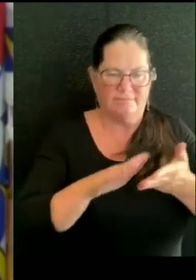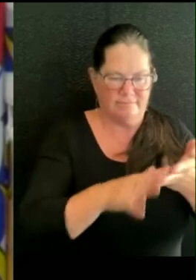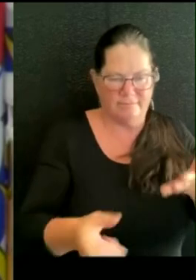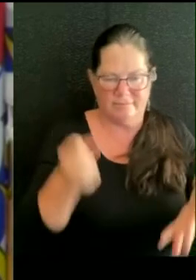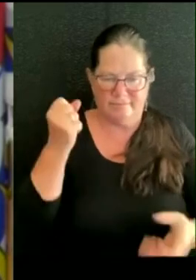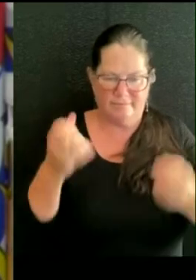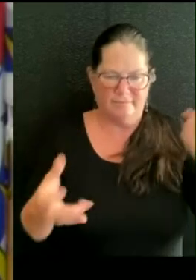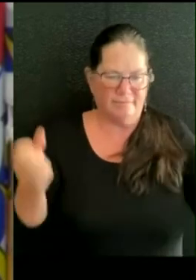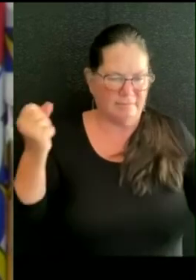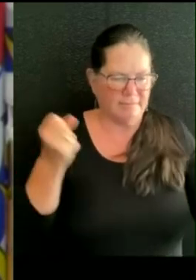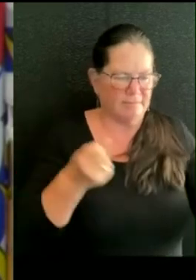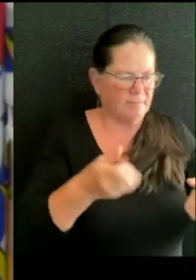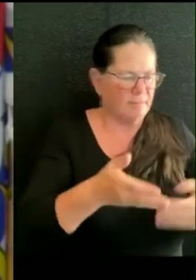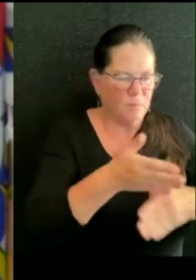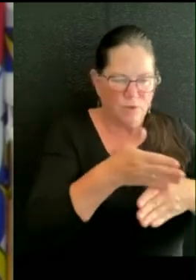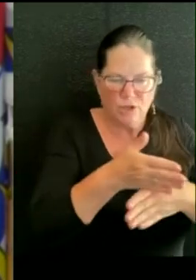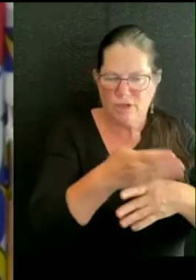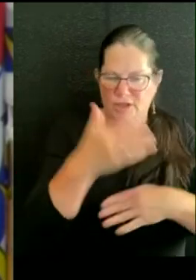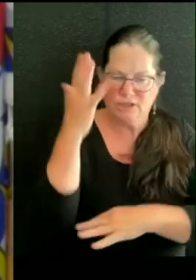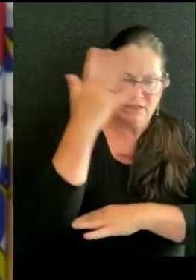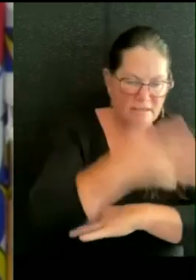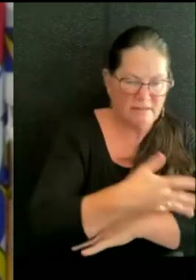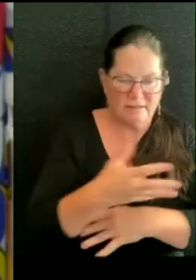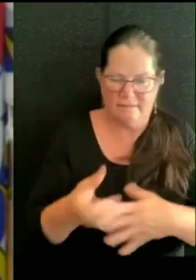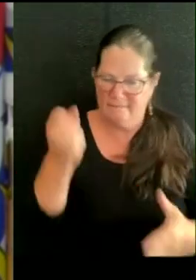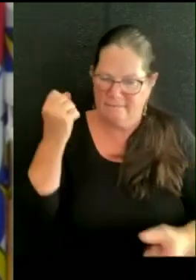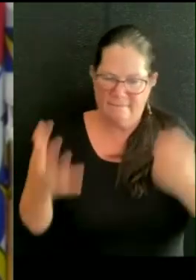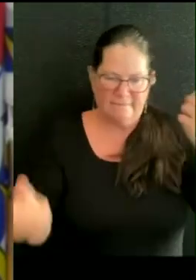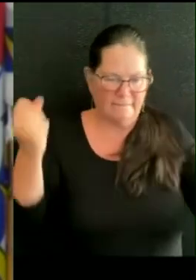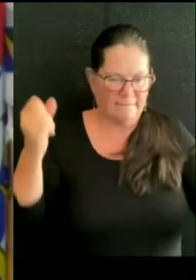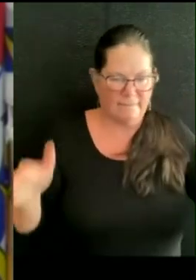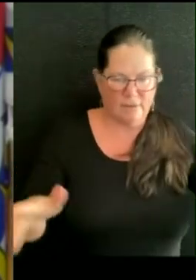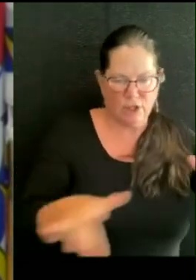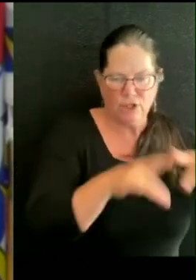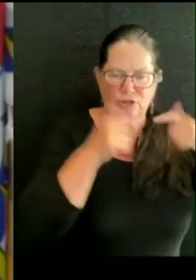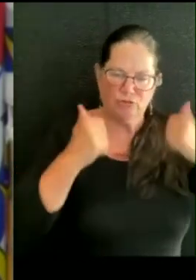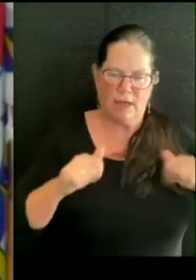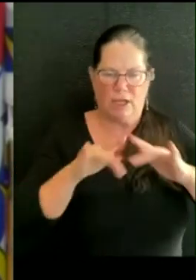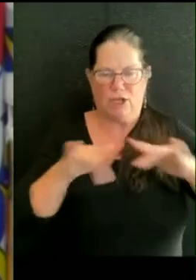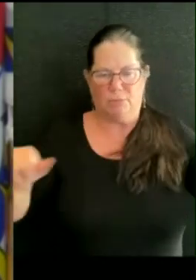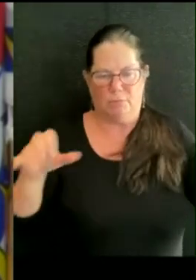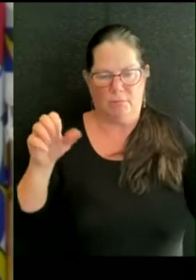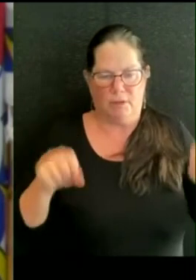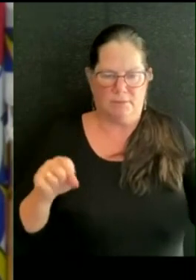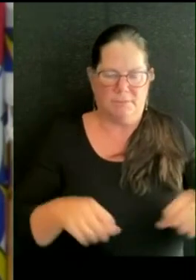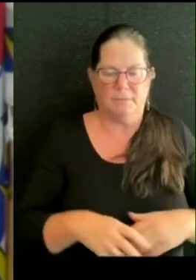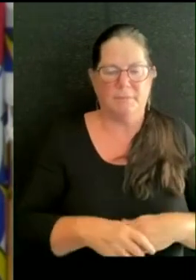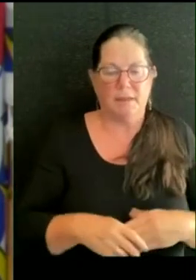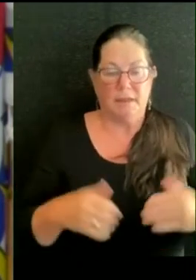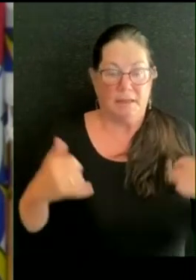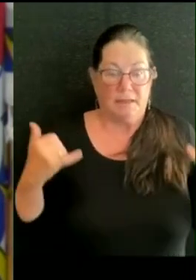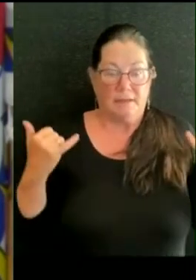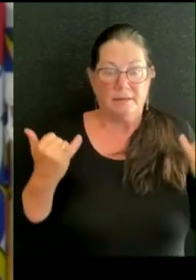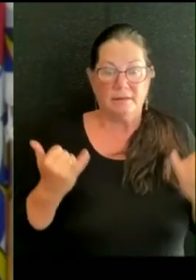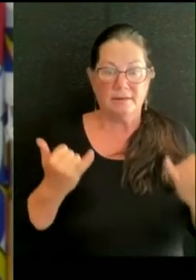growth there. Fire status continues to remain in being held status, and there's only alerts in place there.